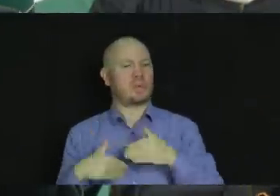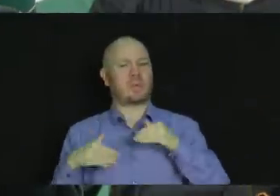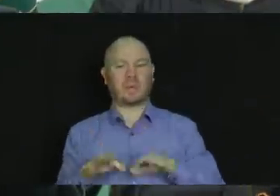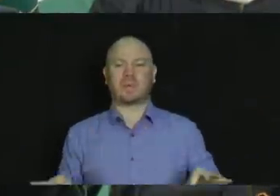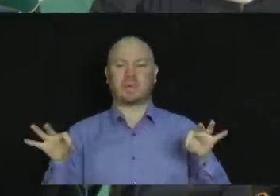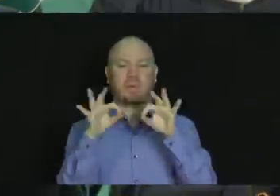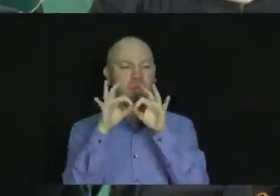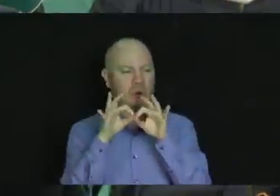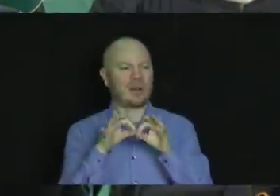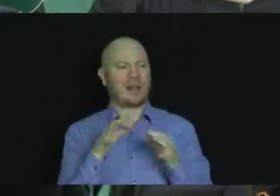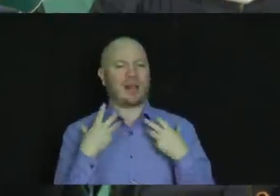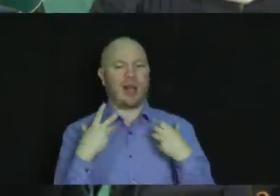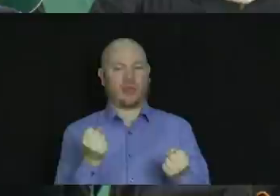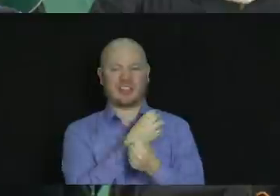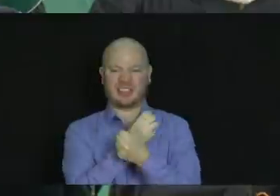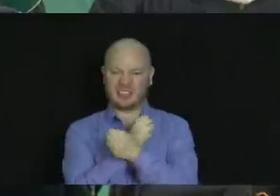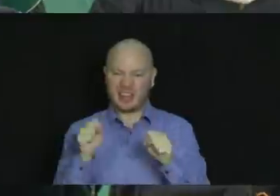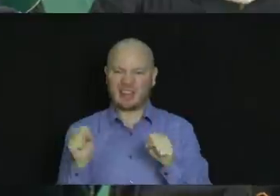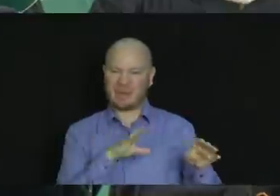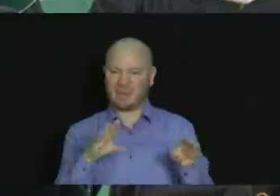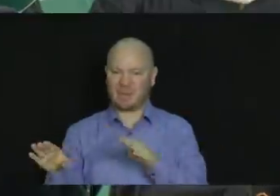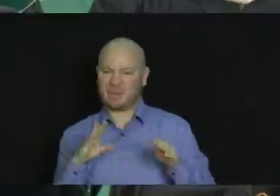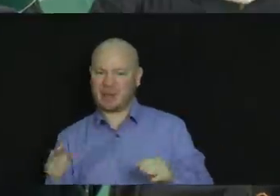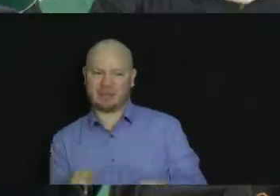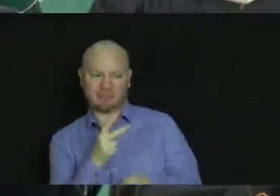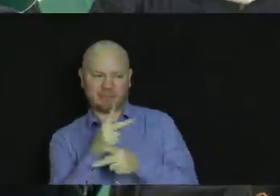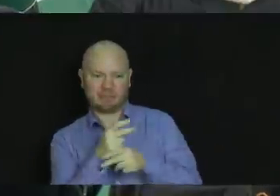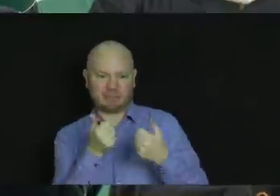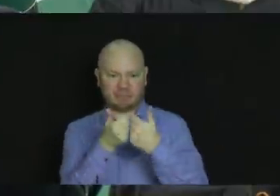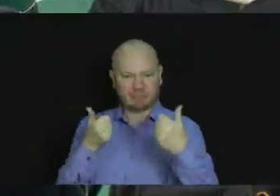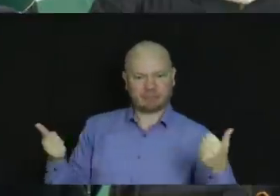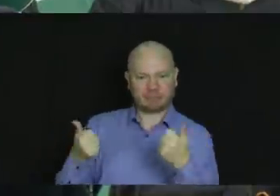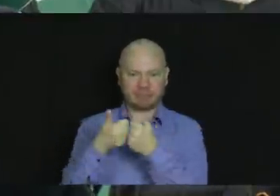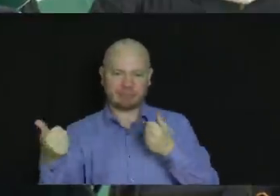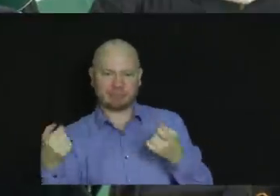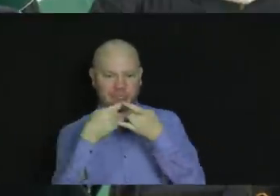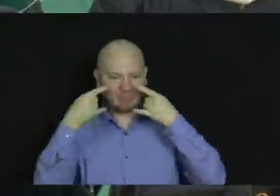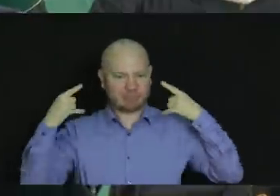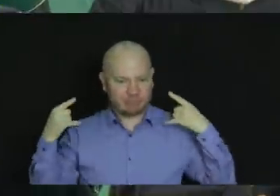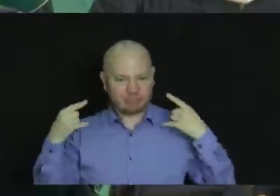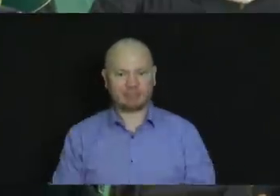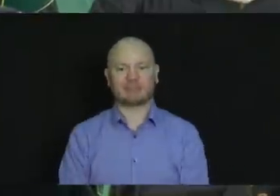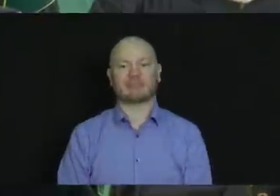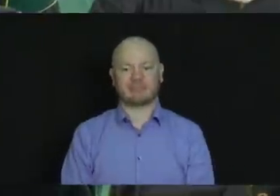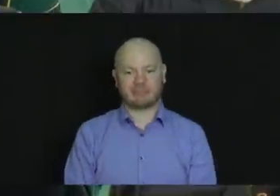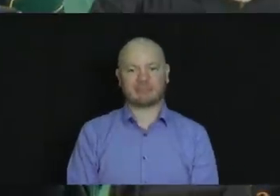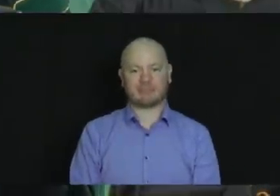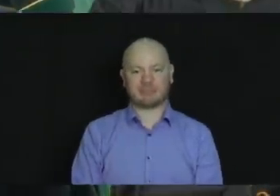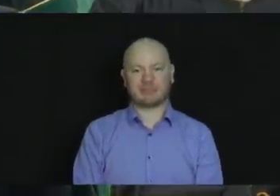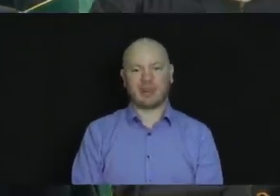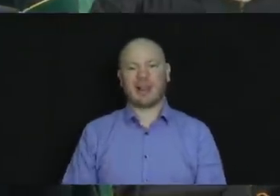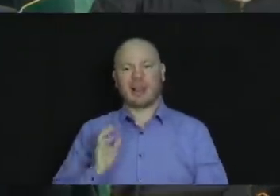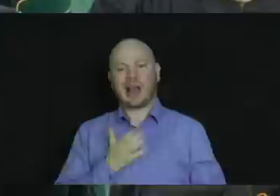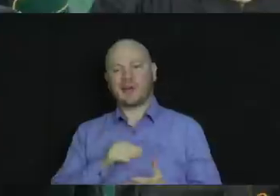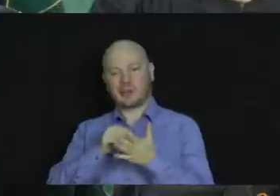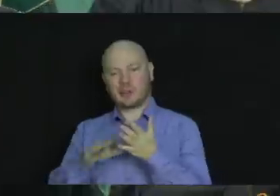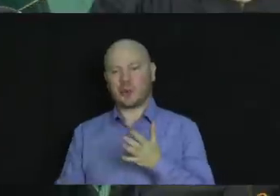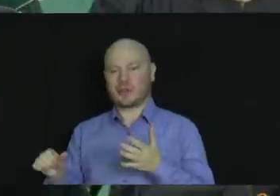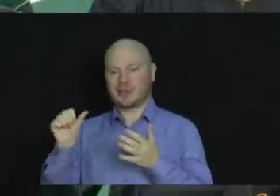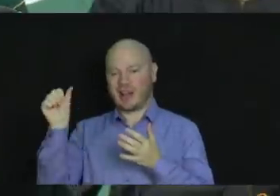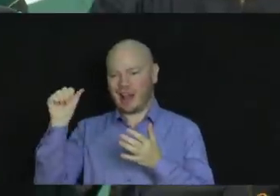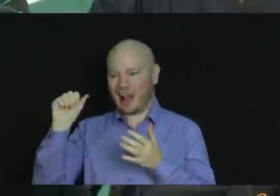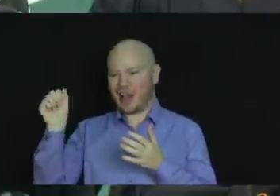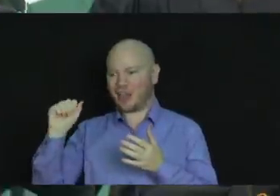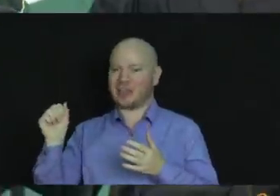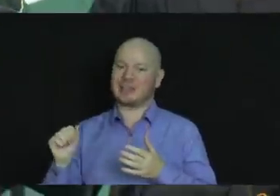safety behaviors. And our student athletes navigated uncertainty through their seasons, but they